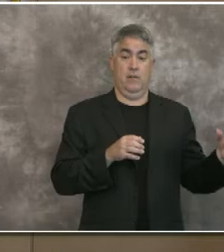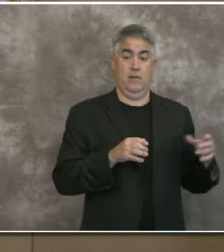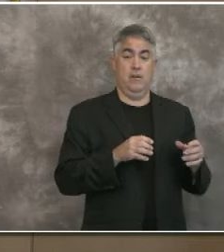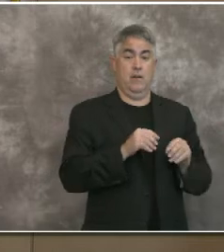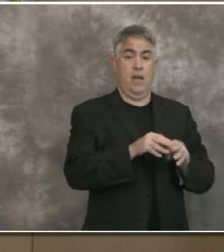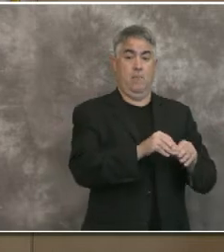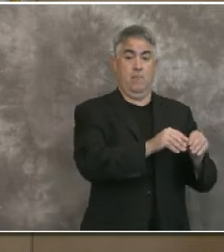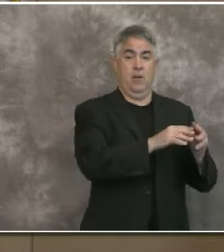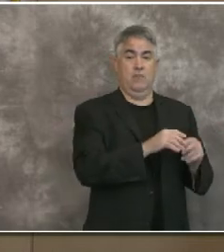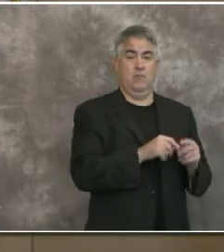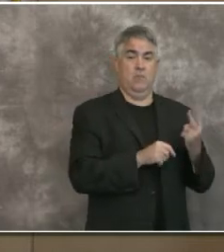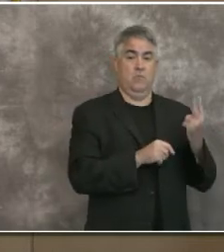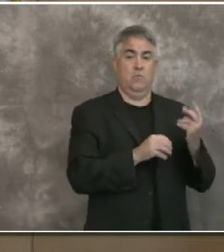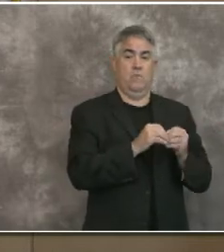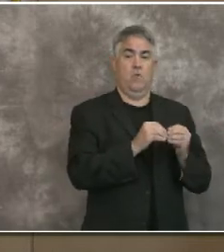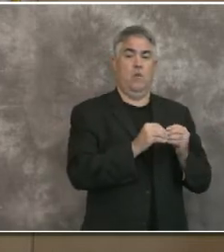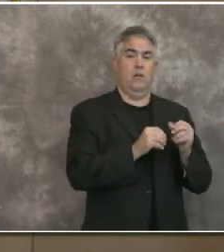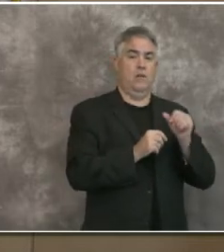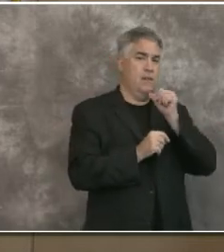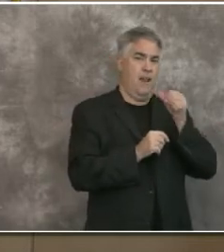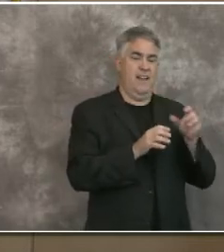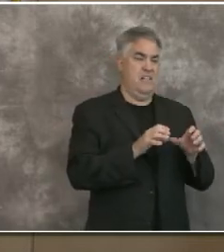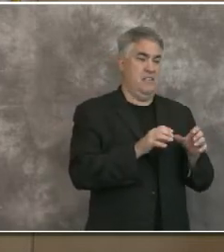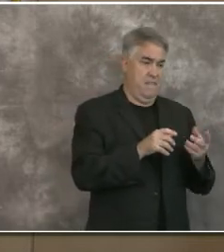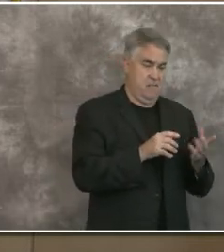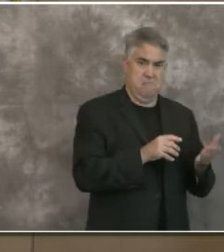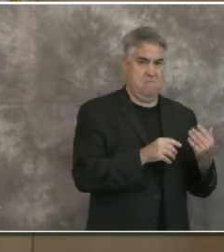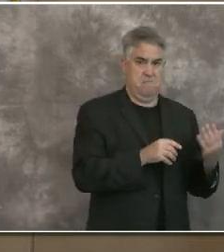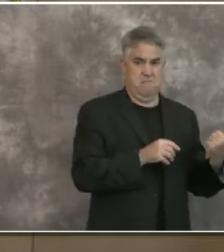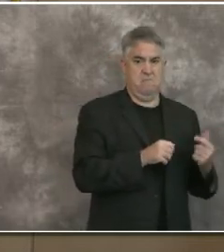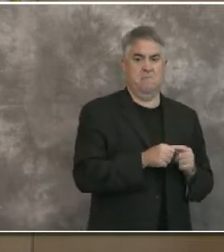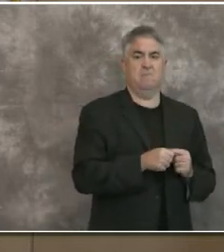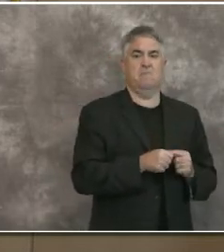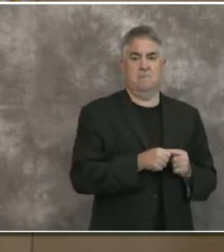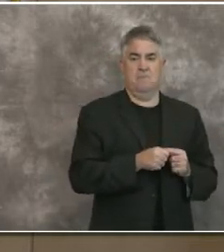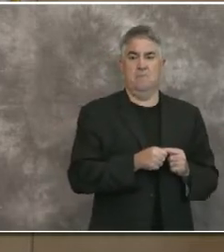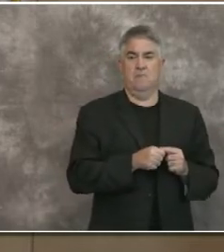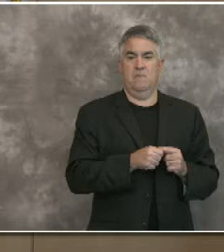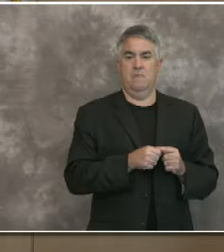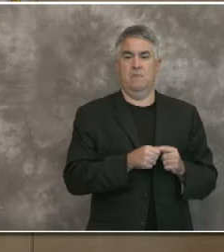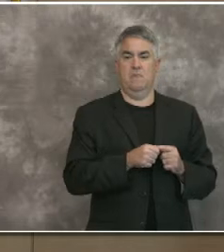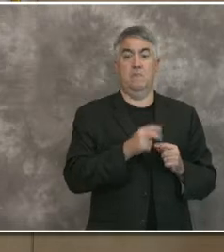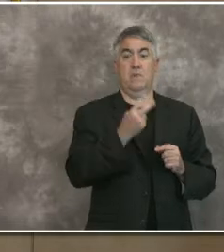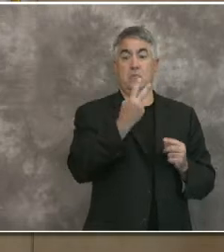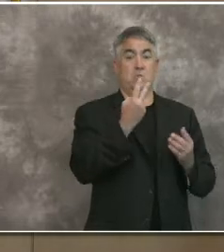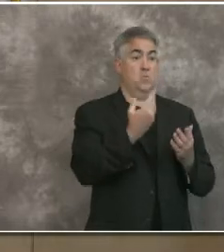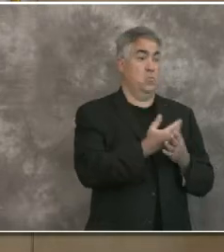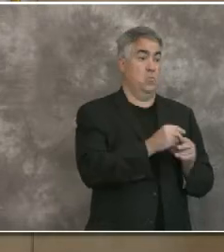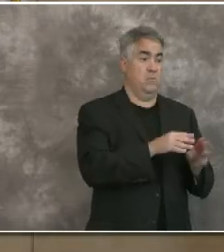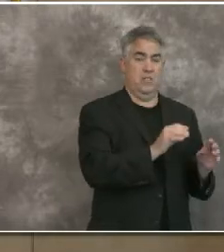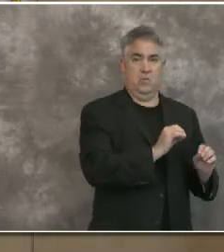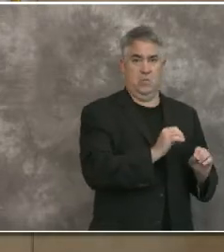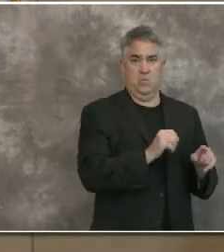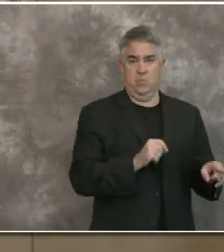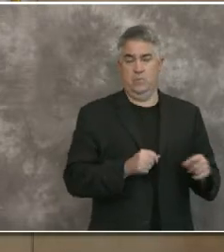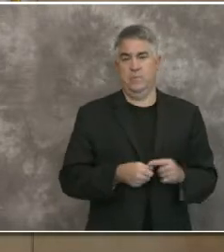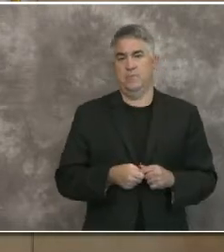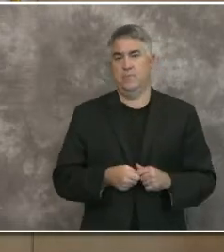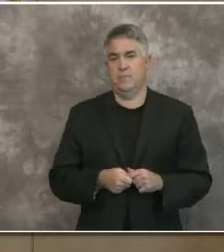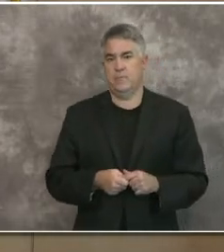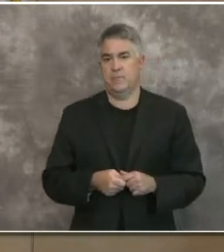outbreaks became inactive since yesterday, and no new outbreaks have been reported since yesterday. This group has